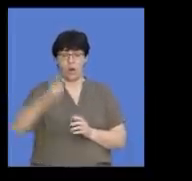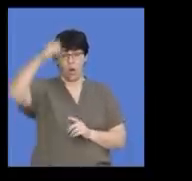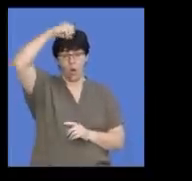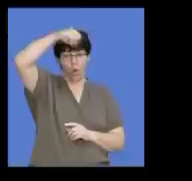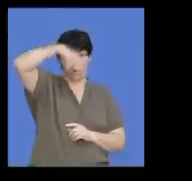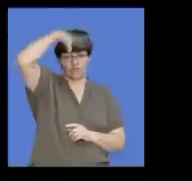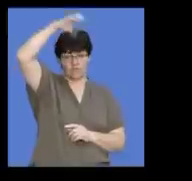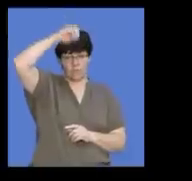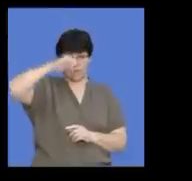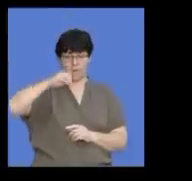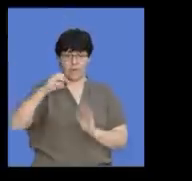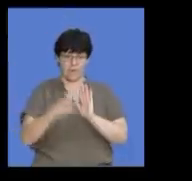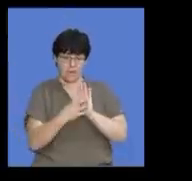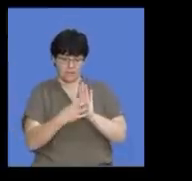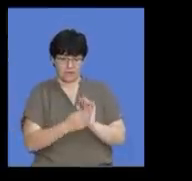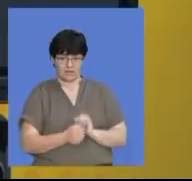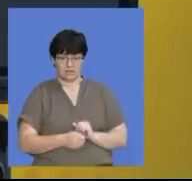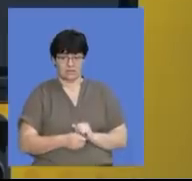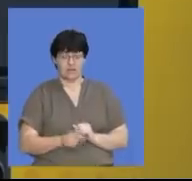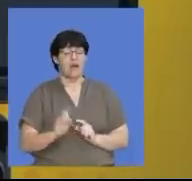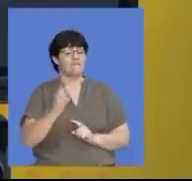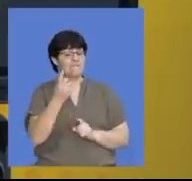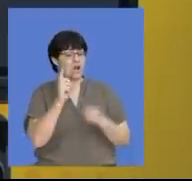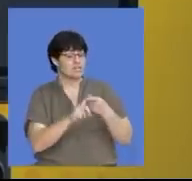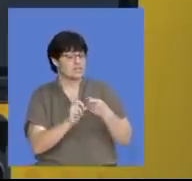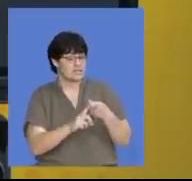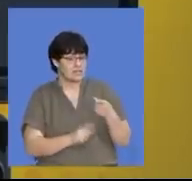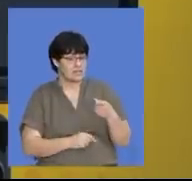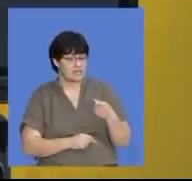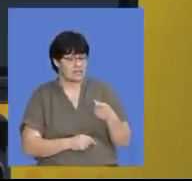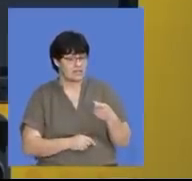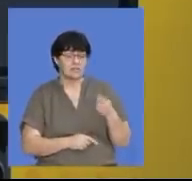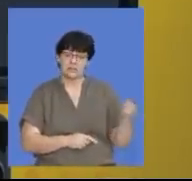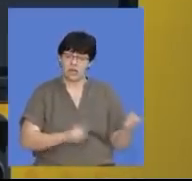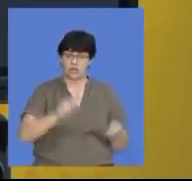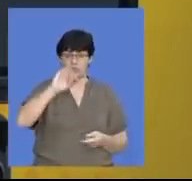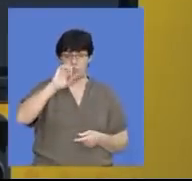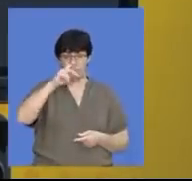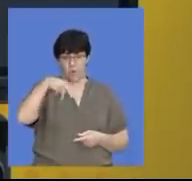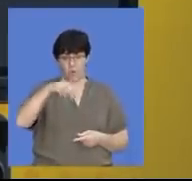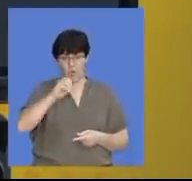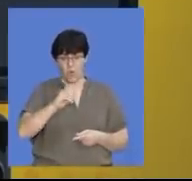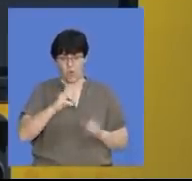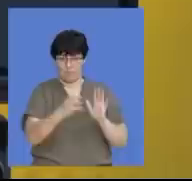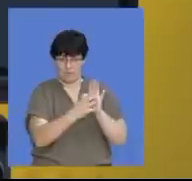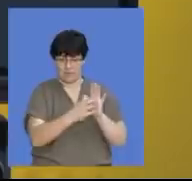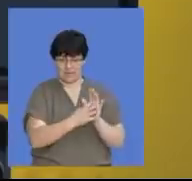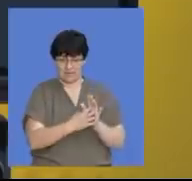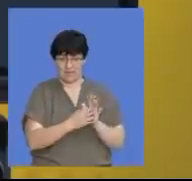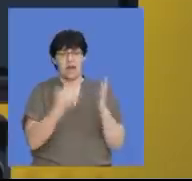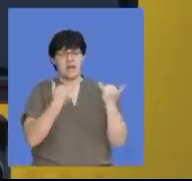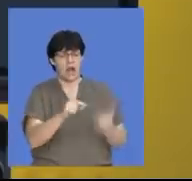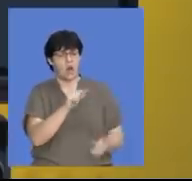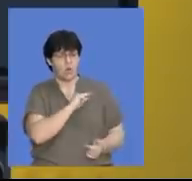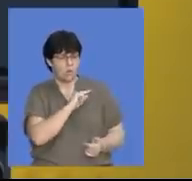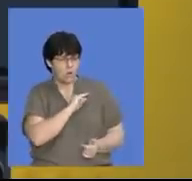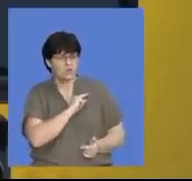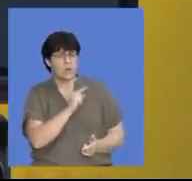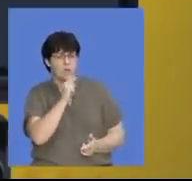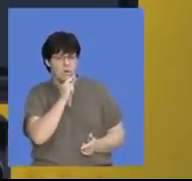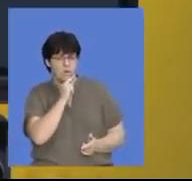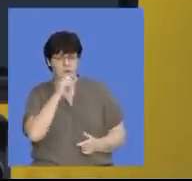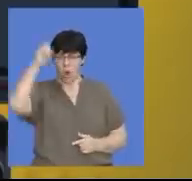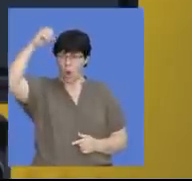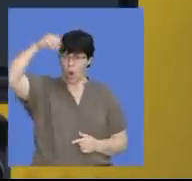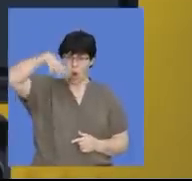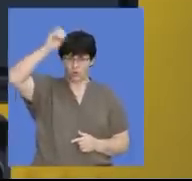map. Note in this example, the first example was a topographical map. Immediately, because I'm using an